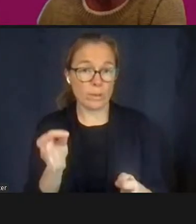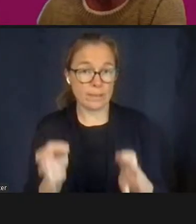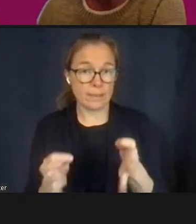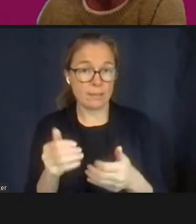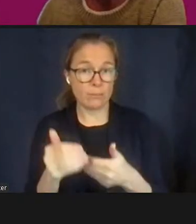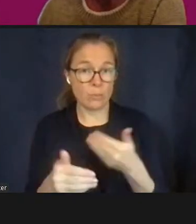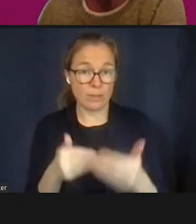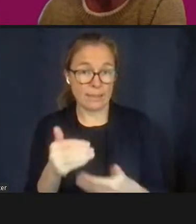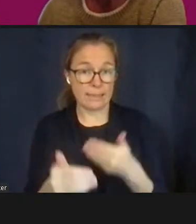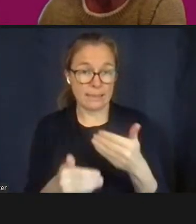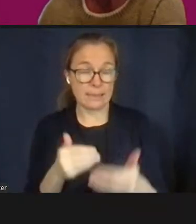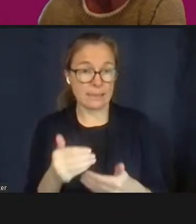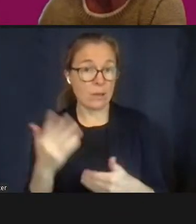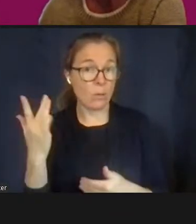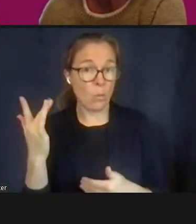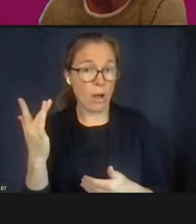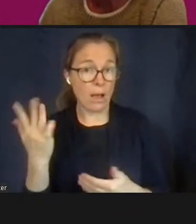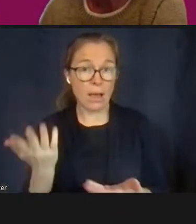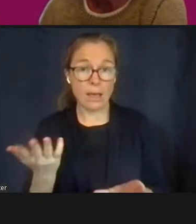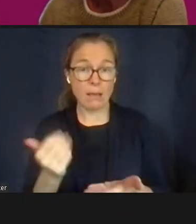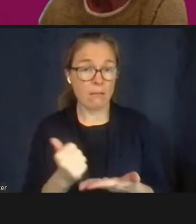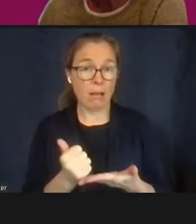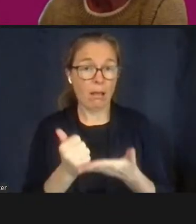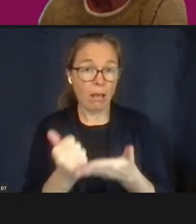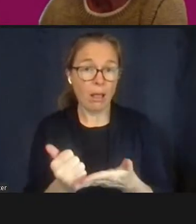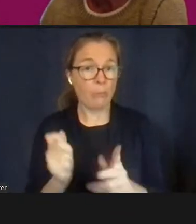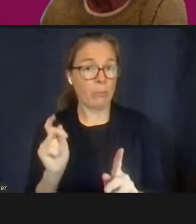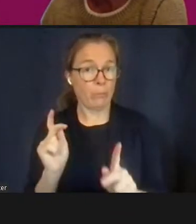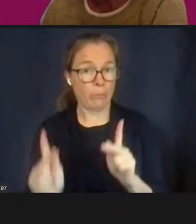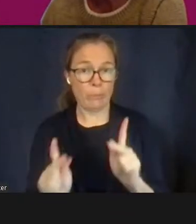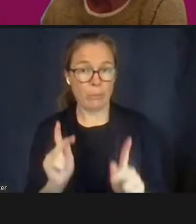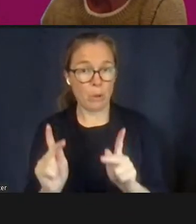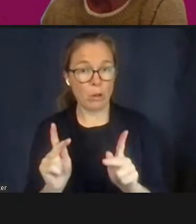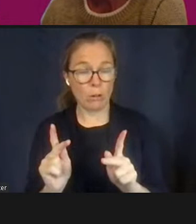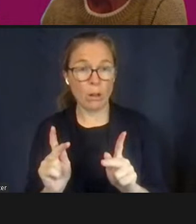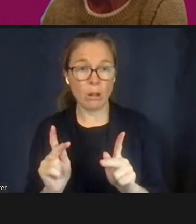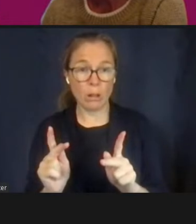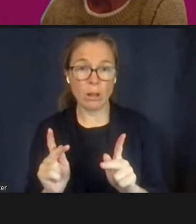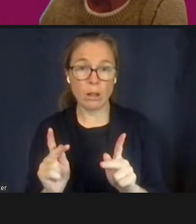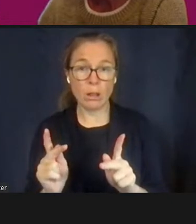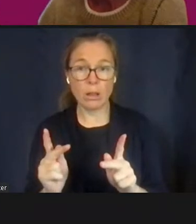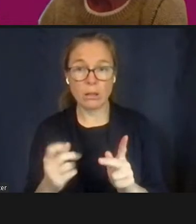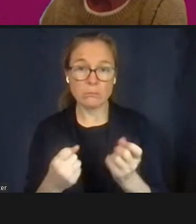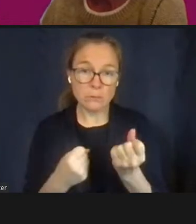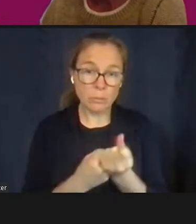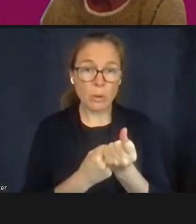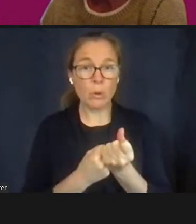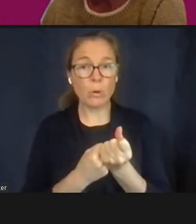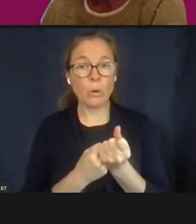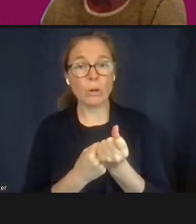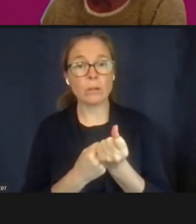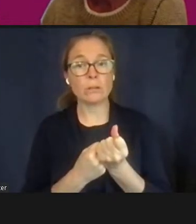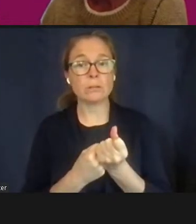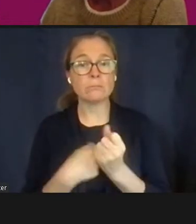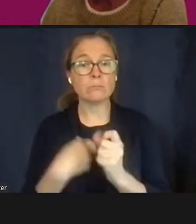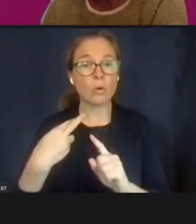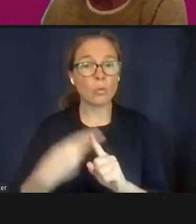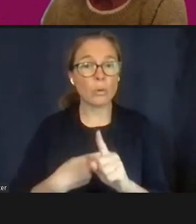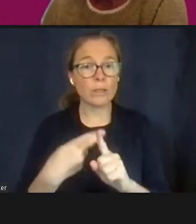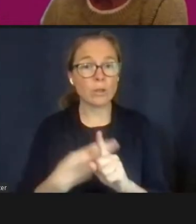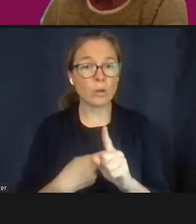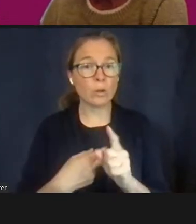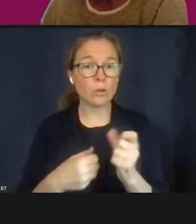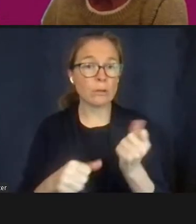we can help people get tied into the rental assistance programs that